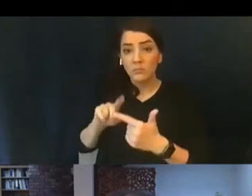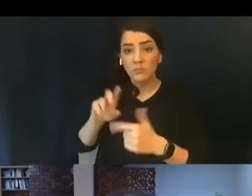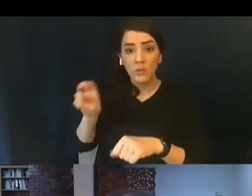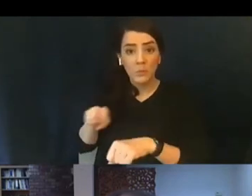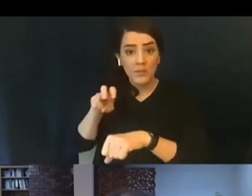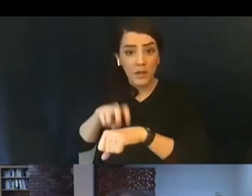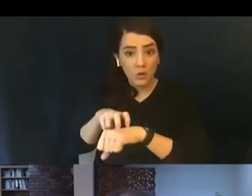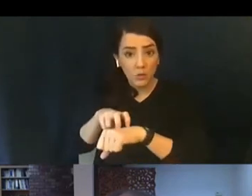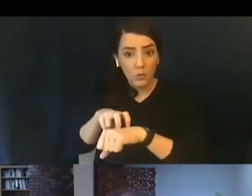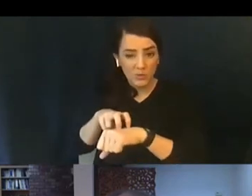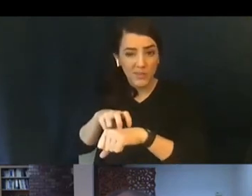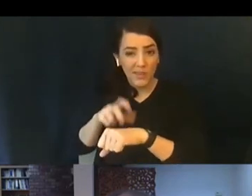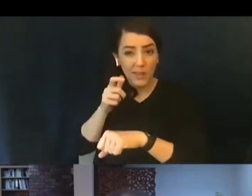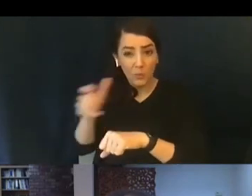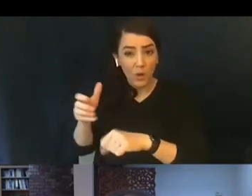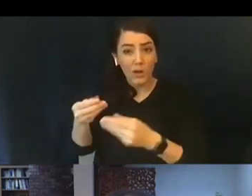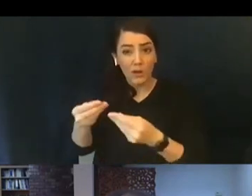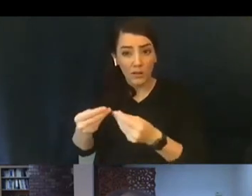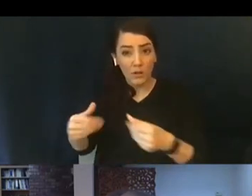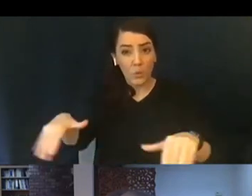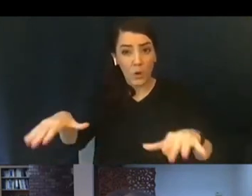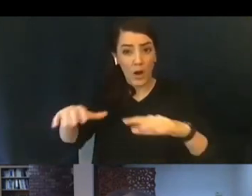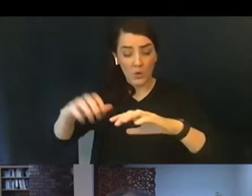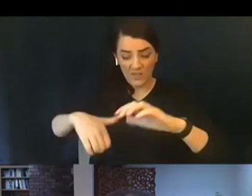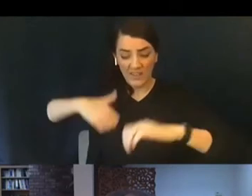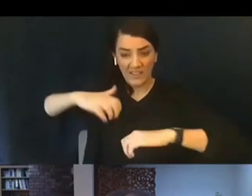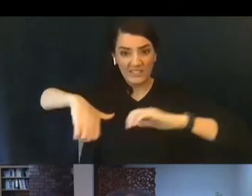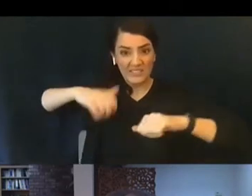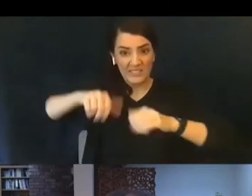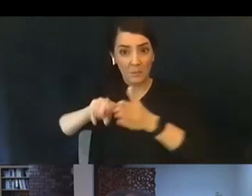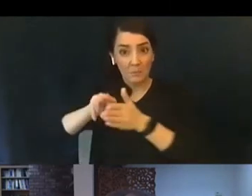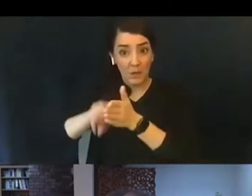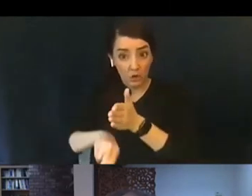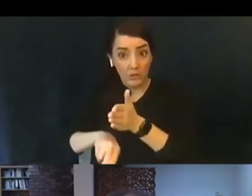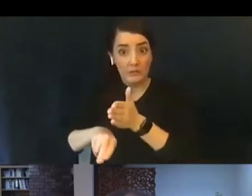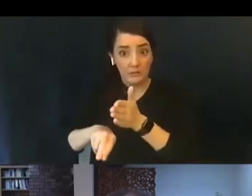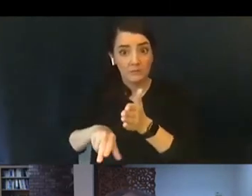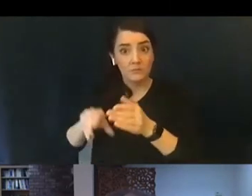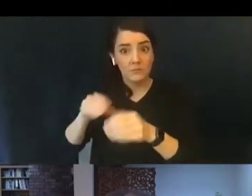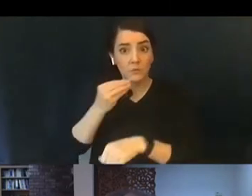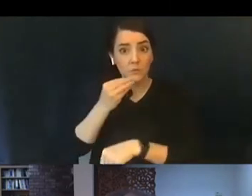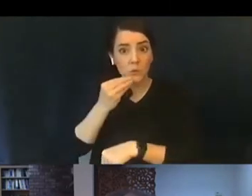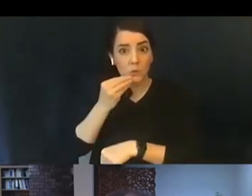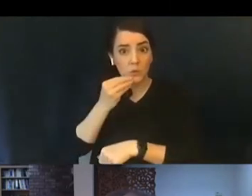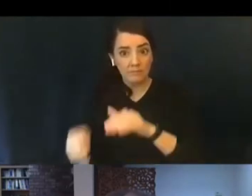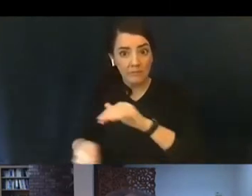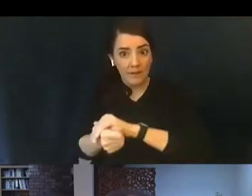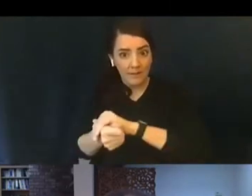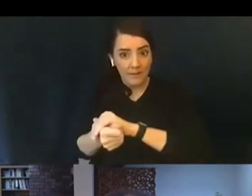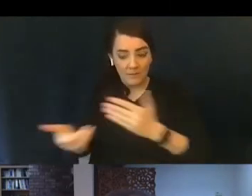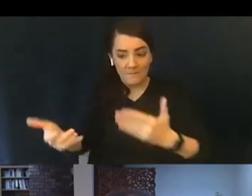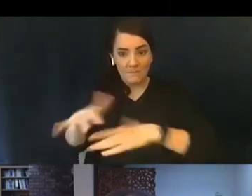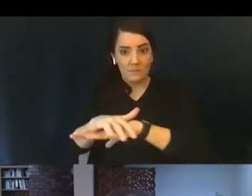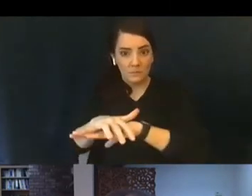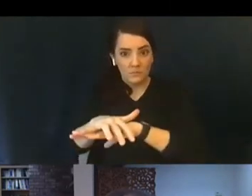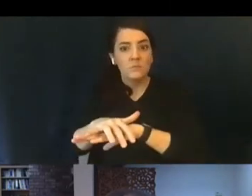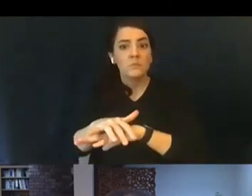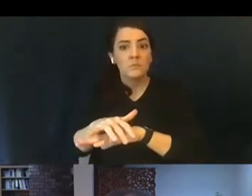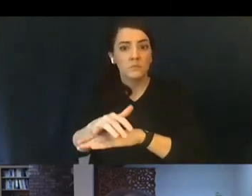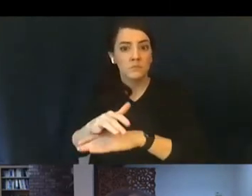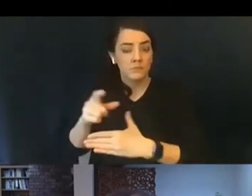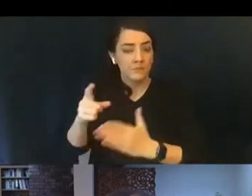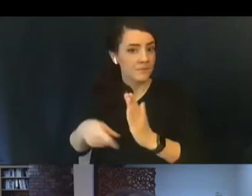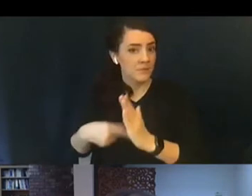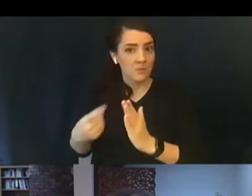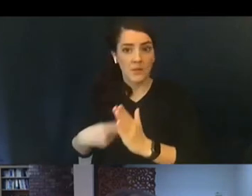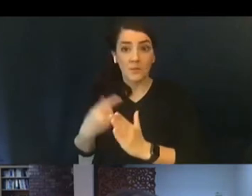And so if it wasn't found, they were likely to use that. And sometimes they could share with the people,